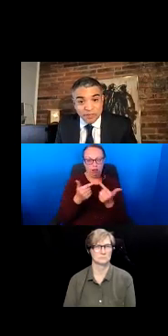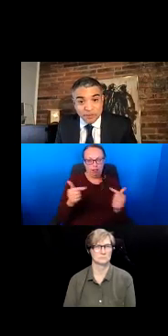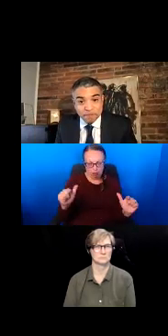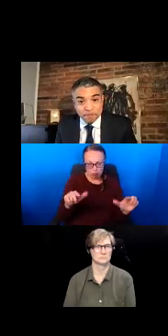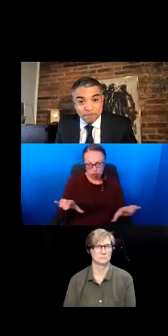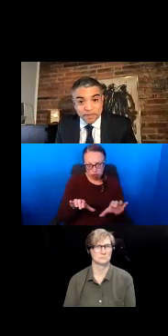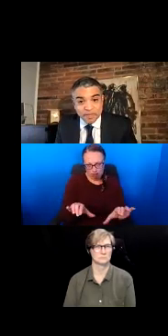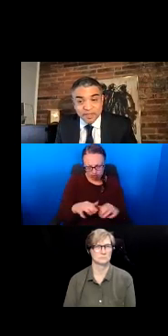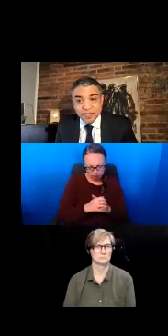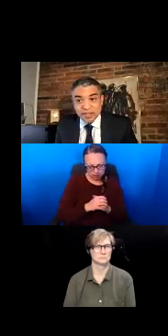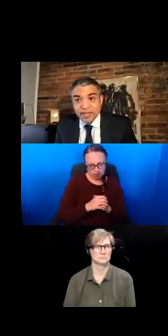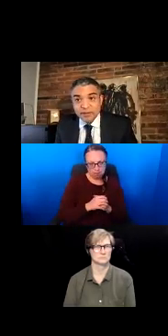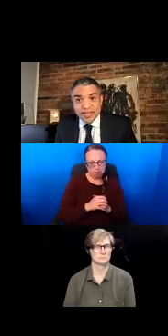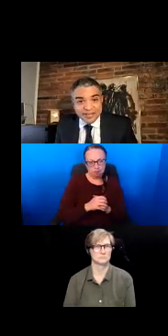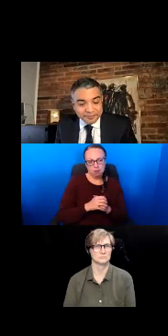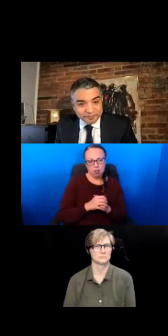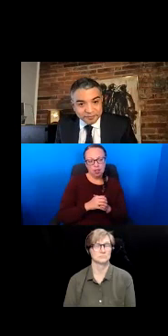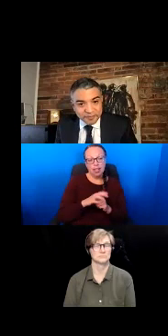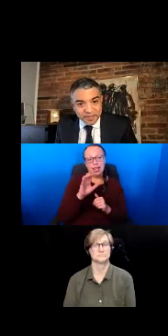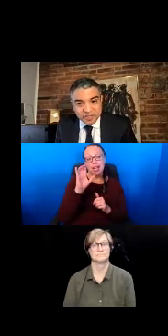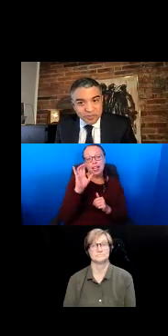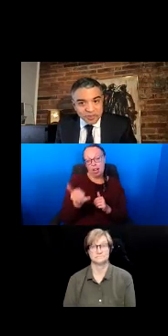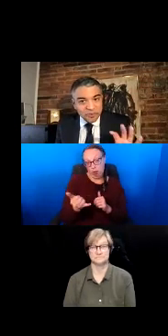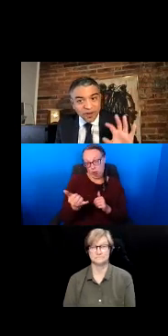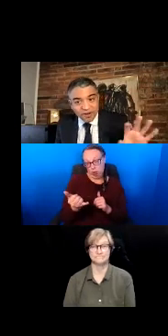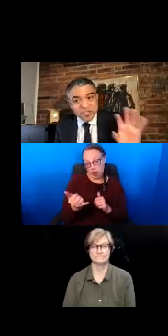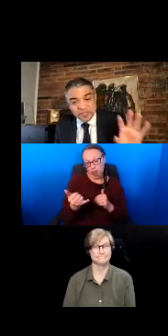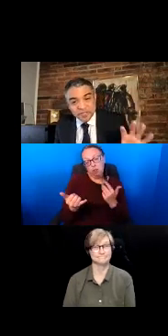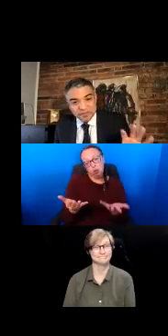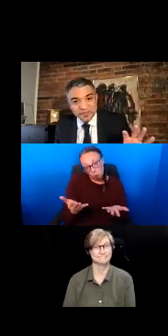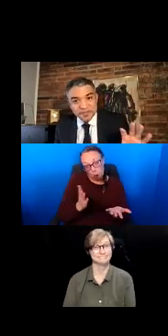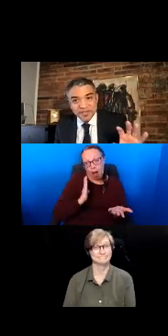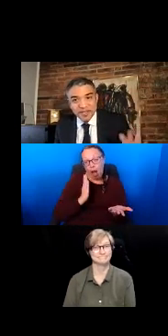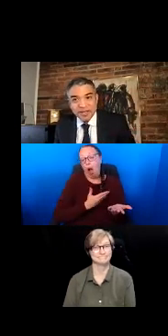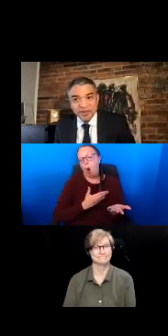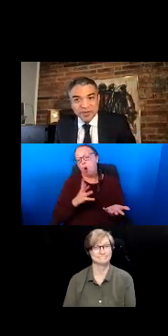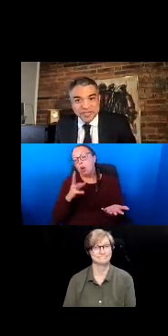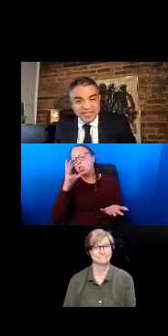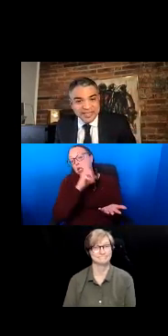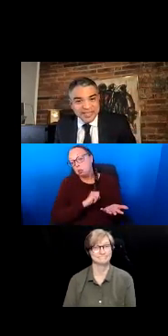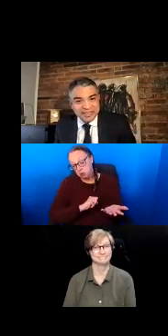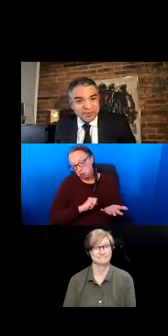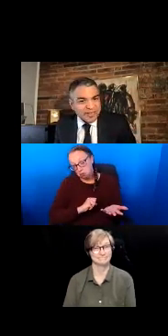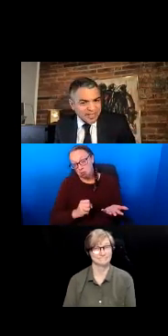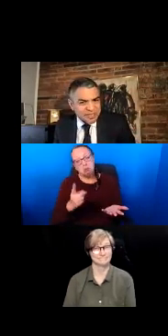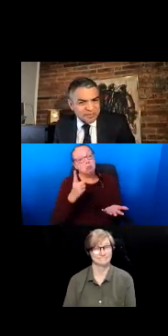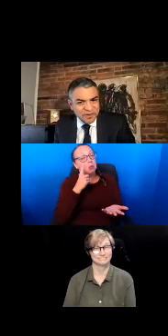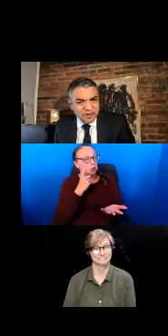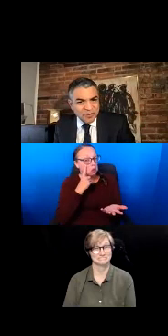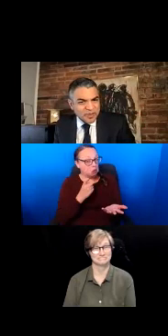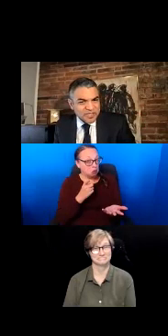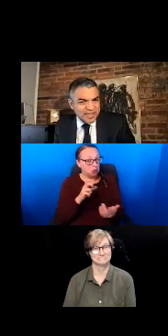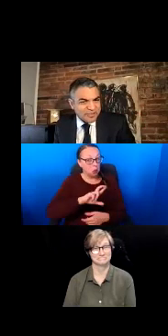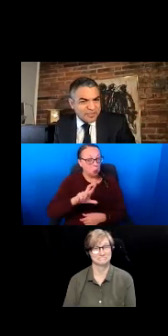with aphasia. Now so our suspicion was that the right